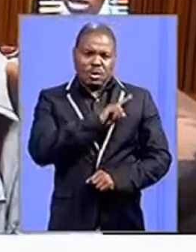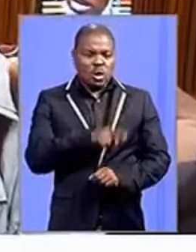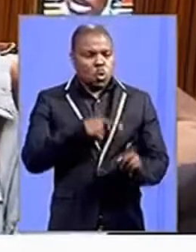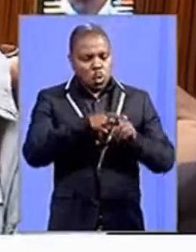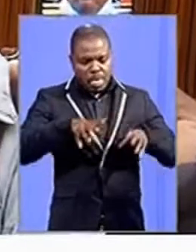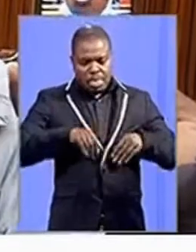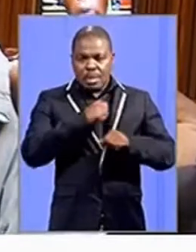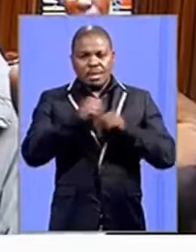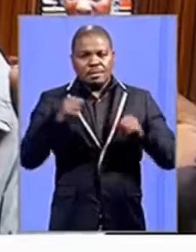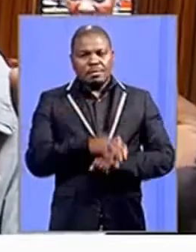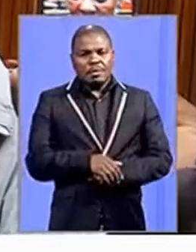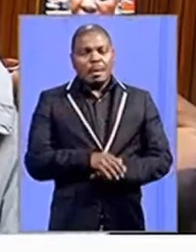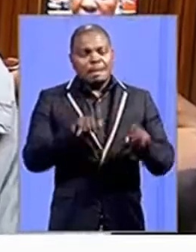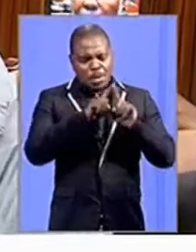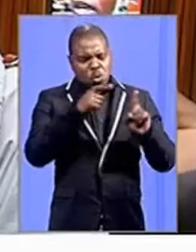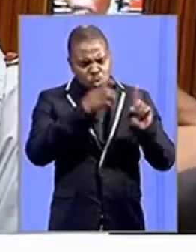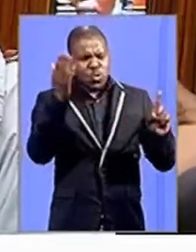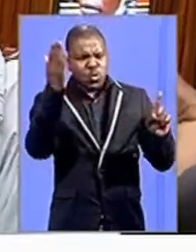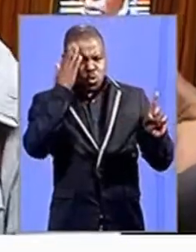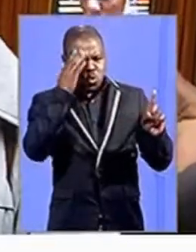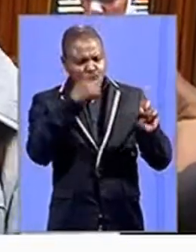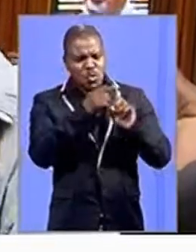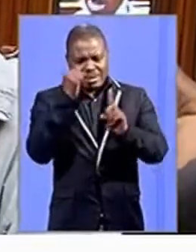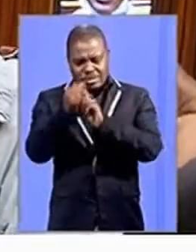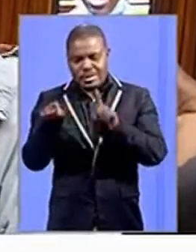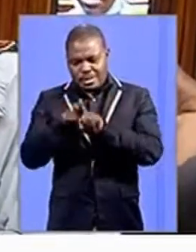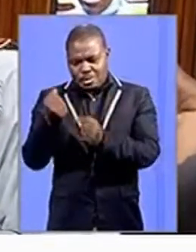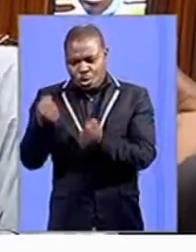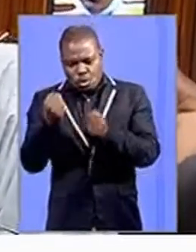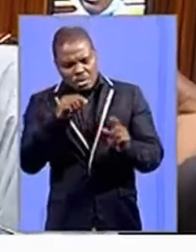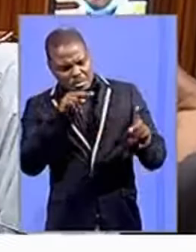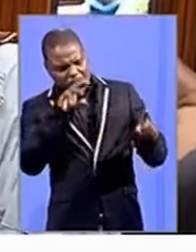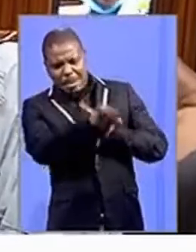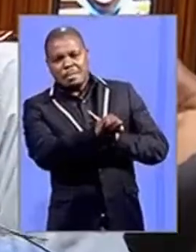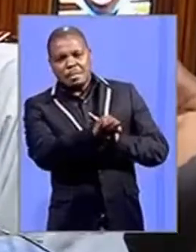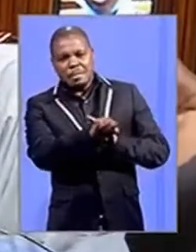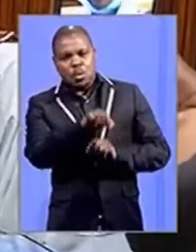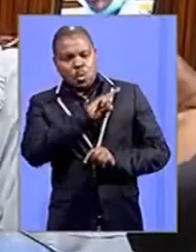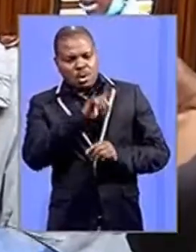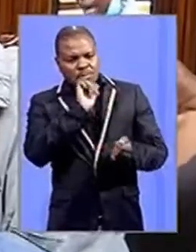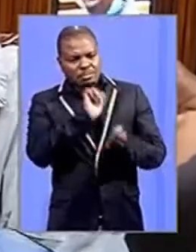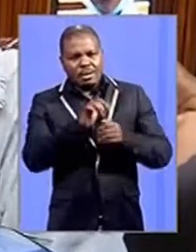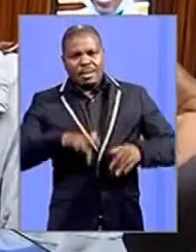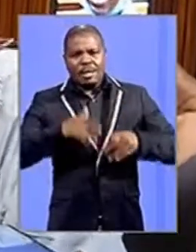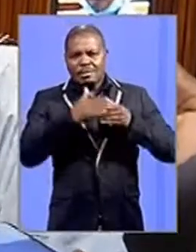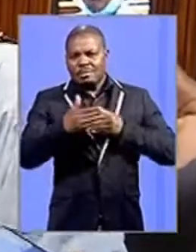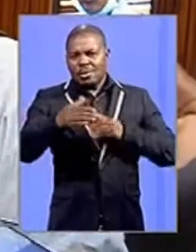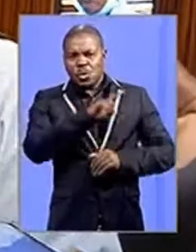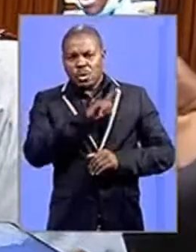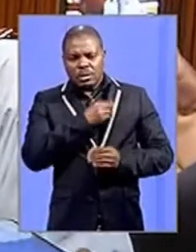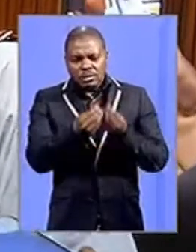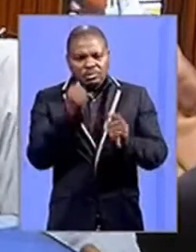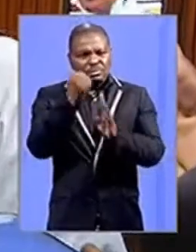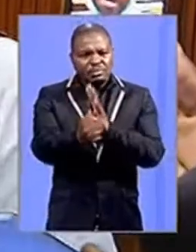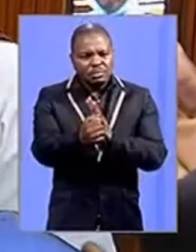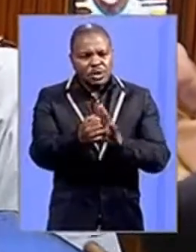tseba yena gore o ba bolaile le bona ba mmone gore a ba shela ba re life sentence gore o bolaile bana wena wa gana gore wa dumela